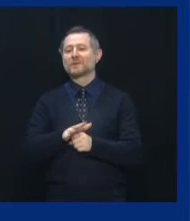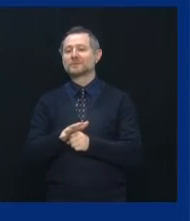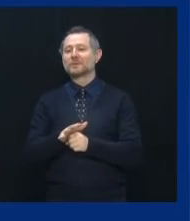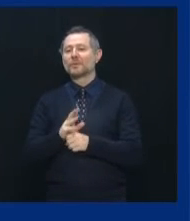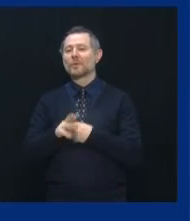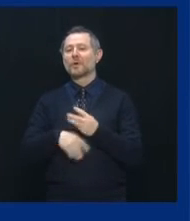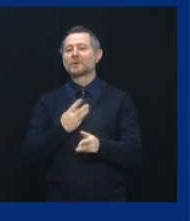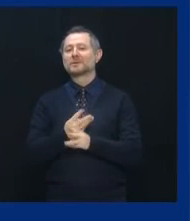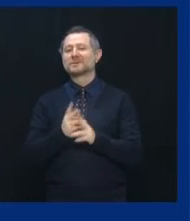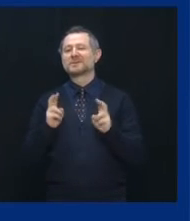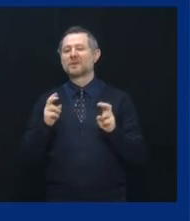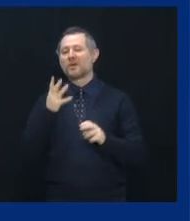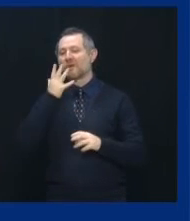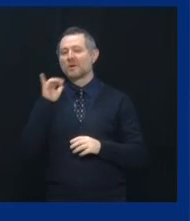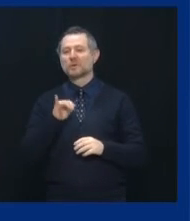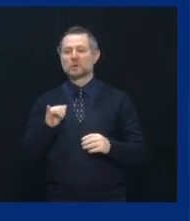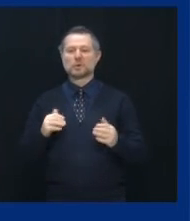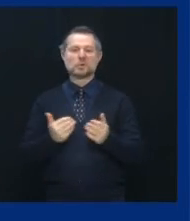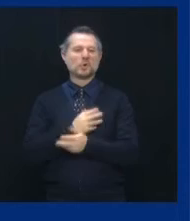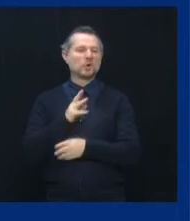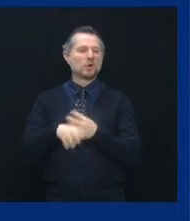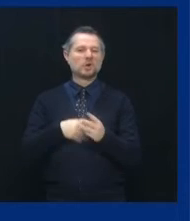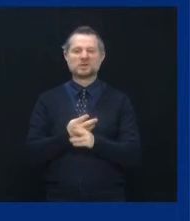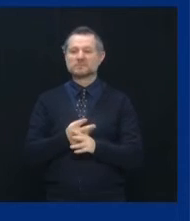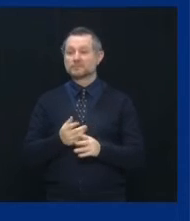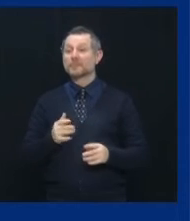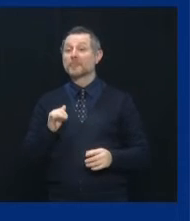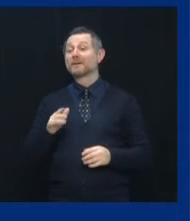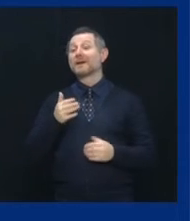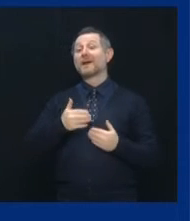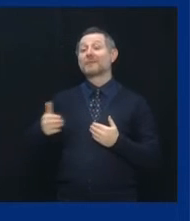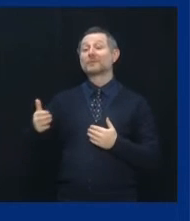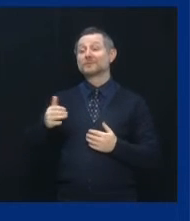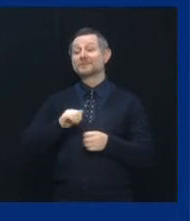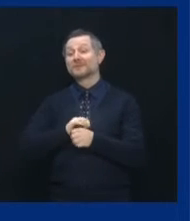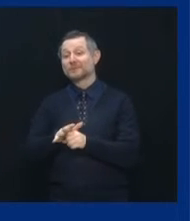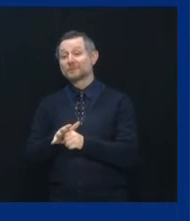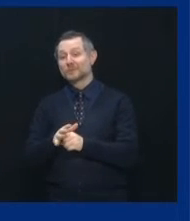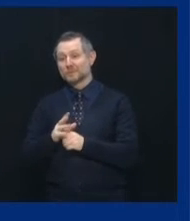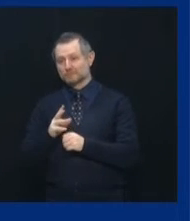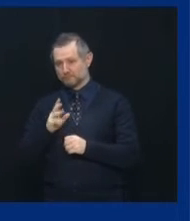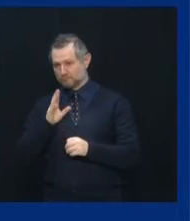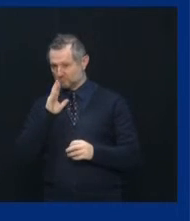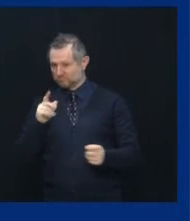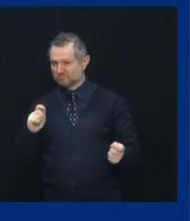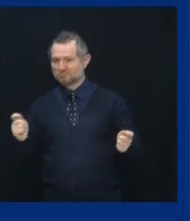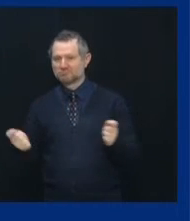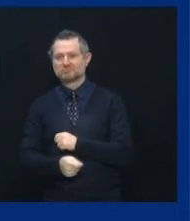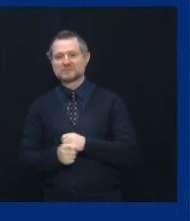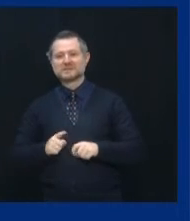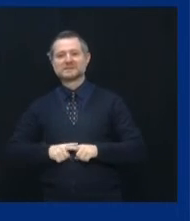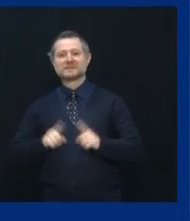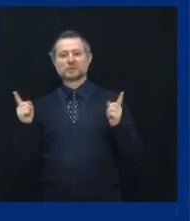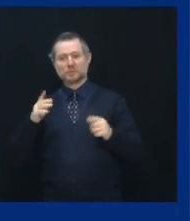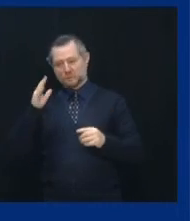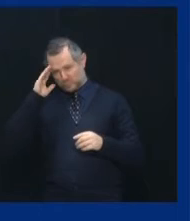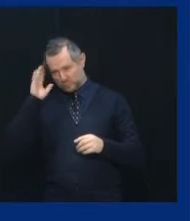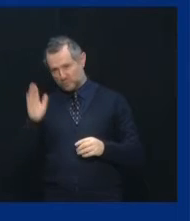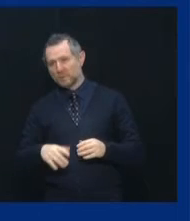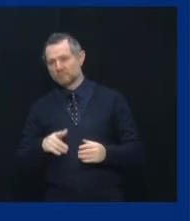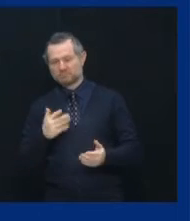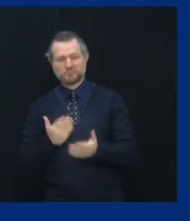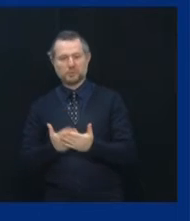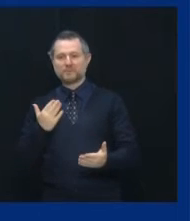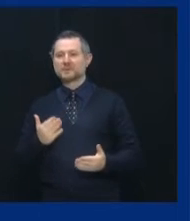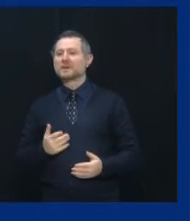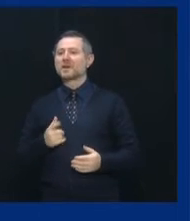post-COVID world. Because the post-COVID world is going to be different. We know that. And it's going to be a different economy. And